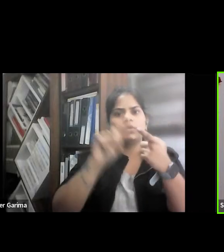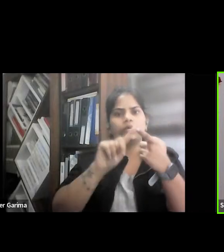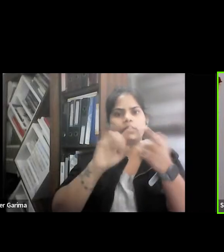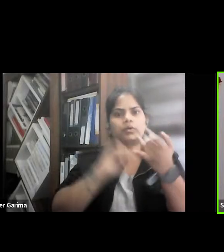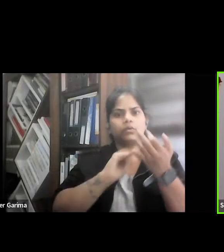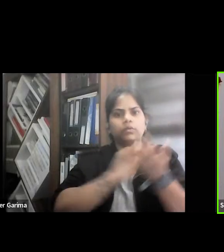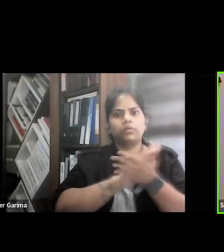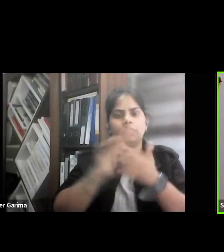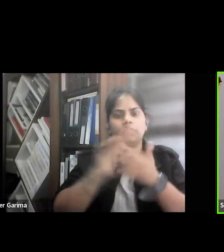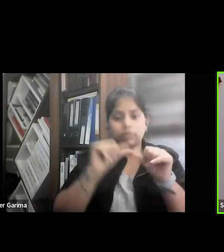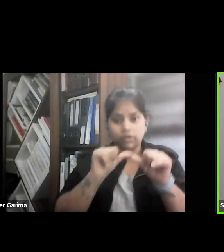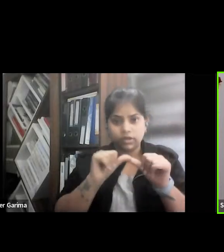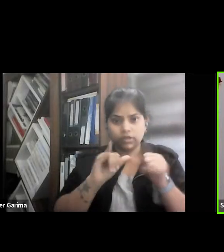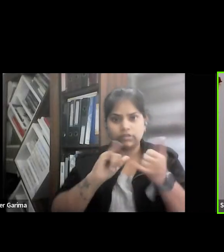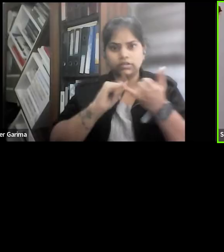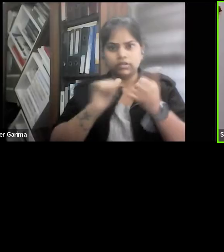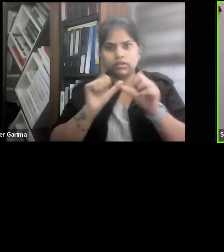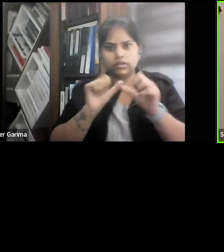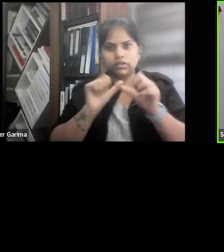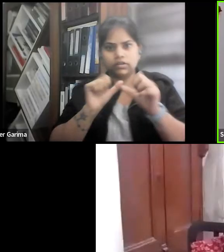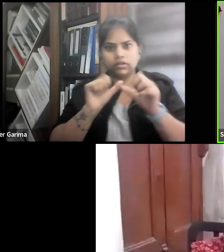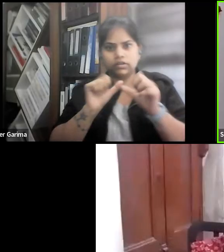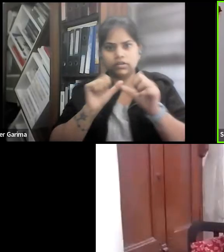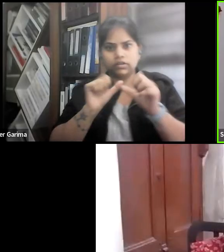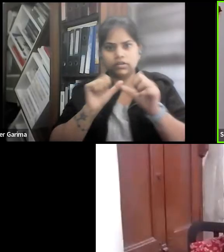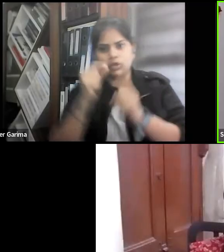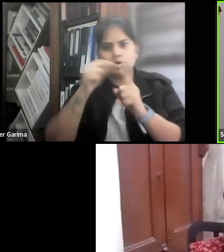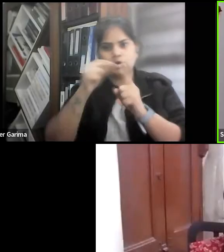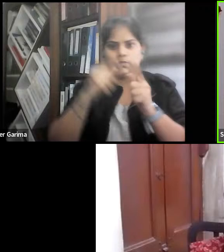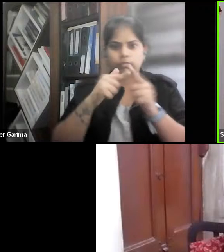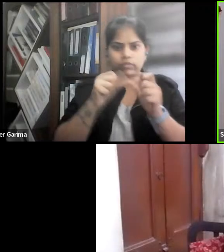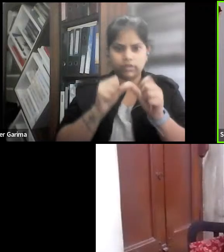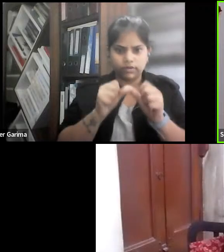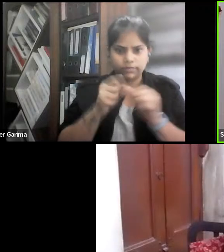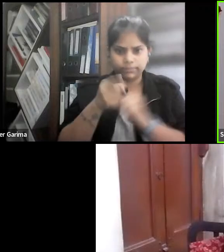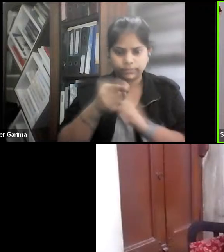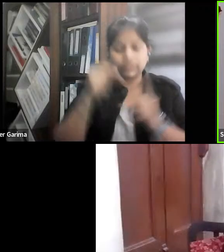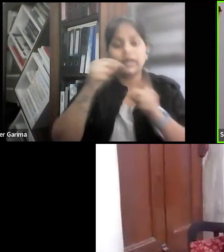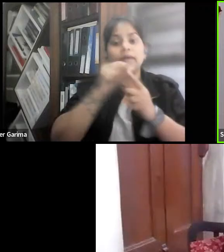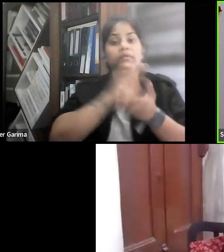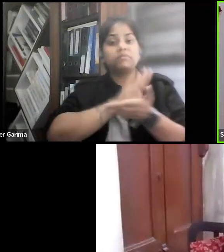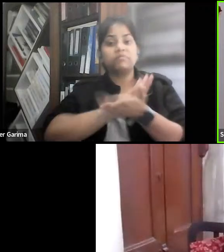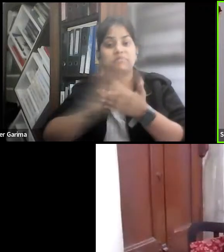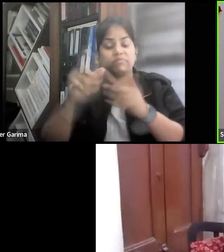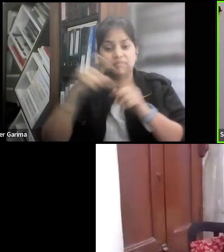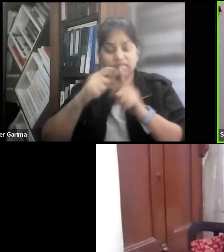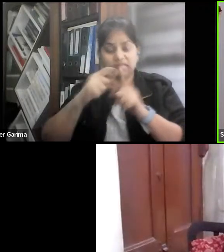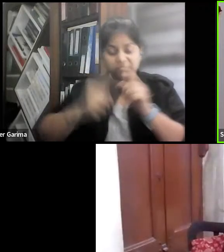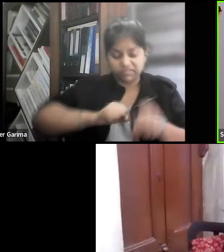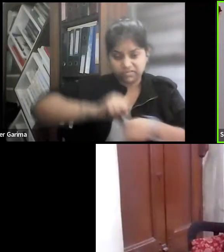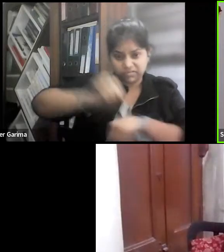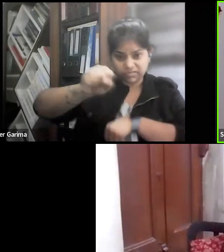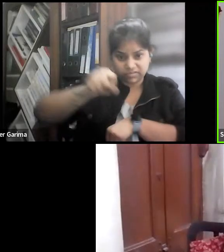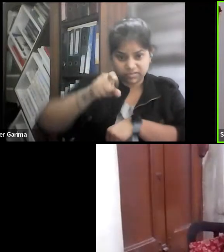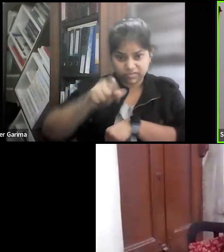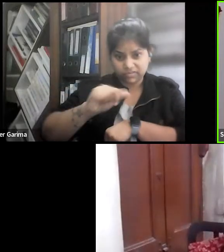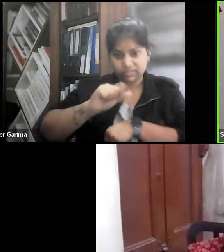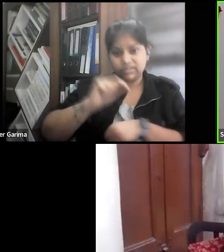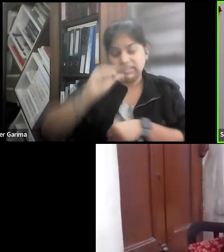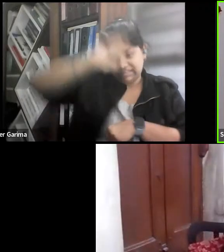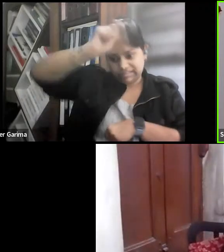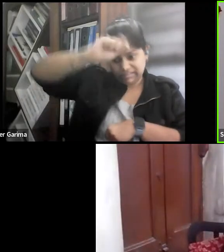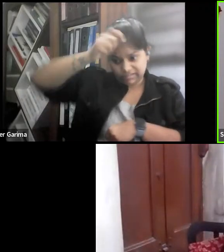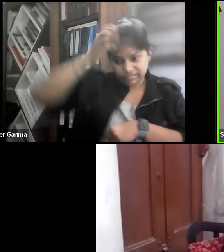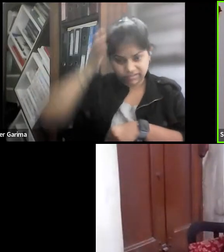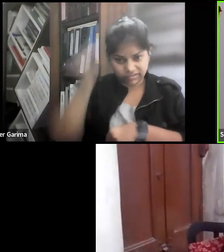She's a PhD scholar in of English in the Diamond Harbour Women's University. And